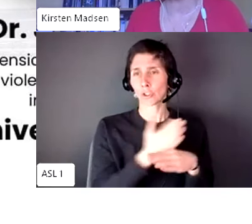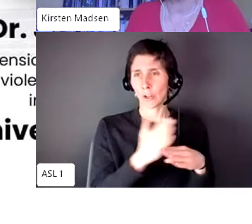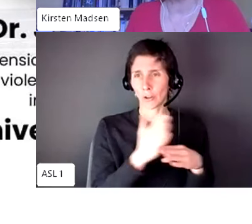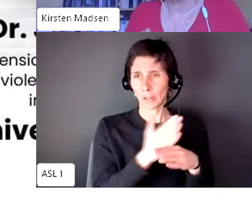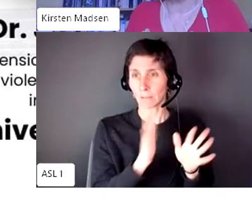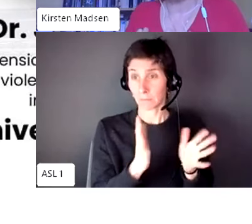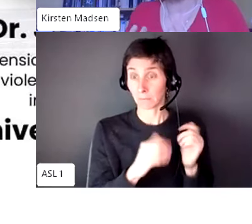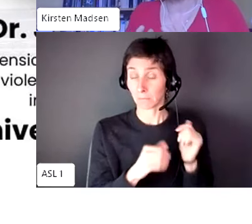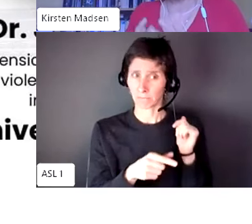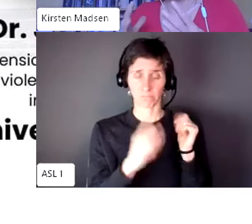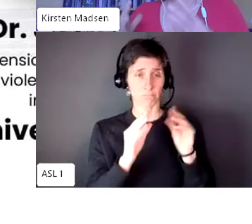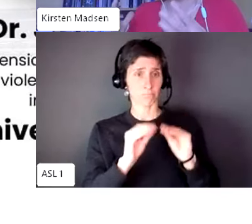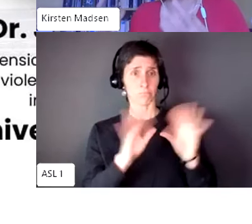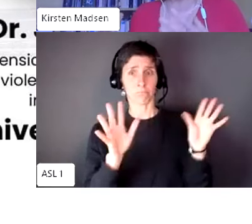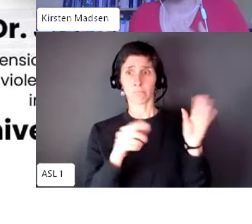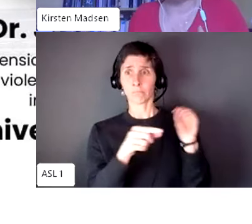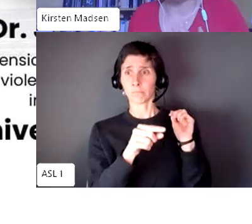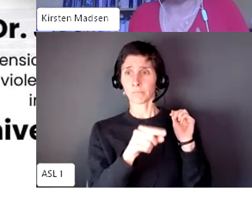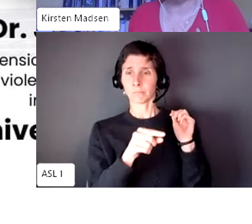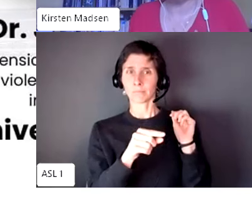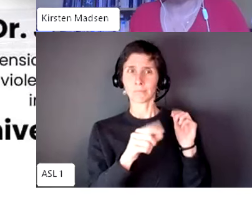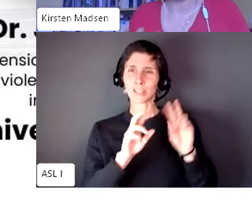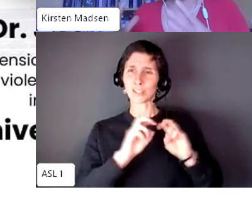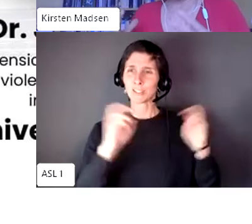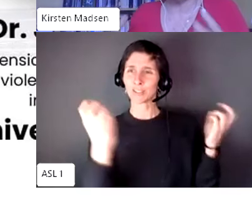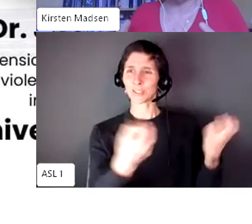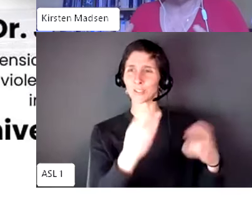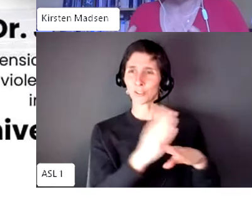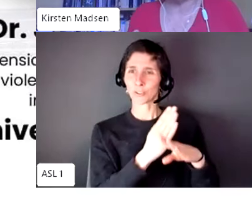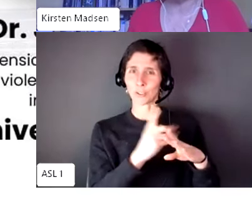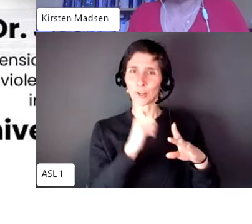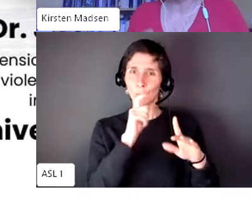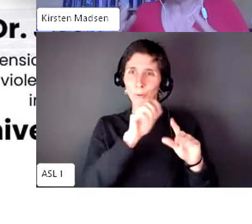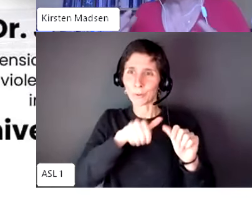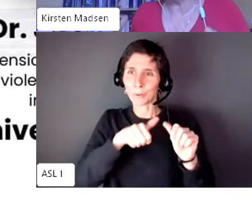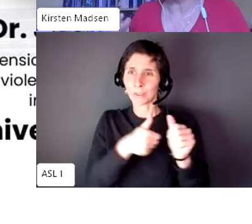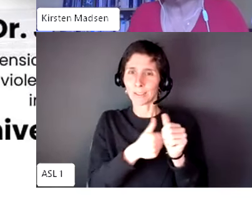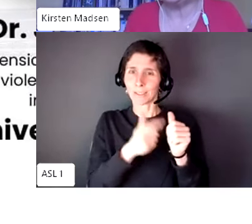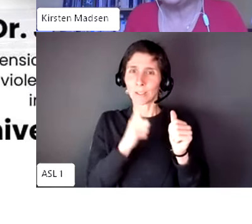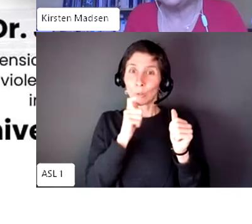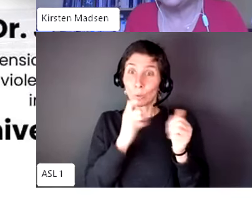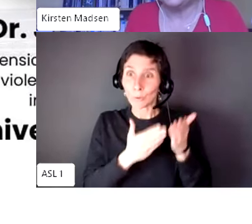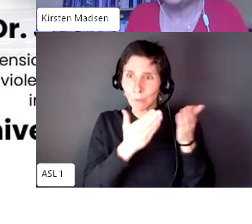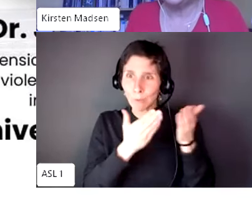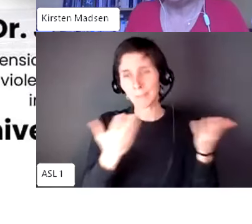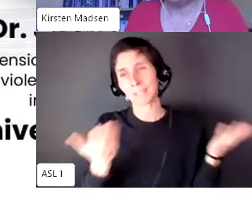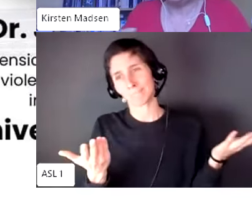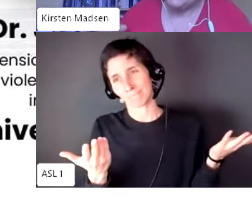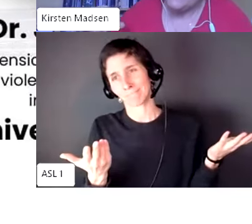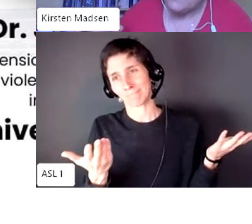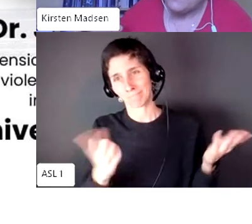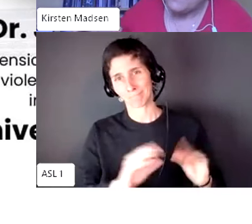see that where that would have come from and which stakeholders would have recommended these things.